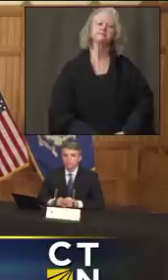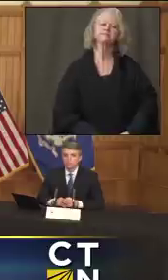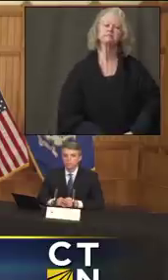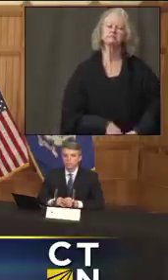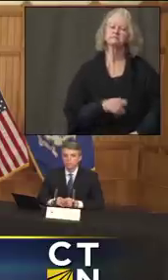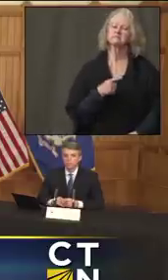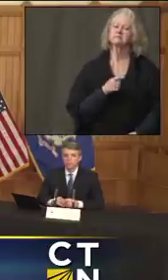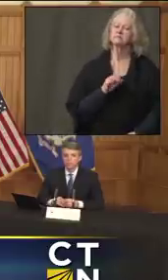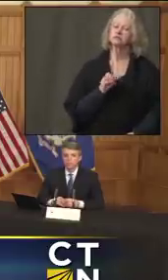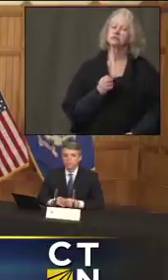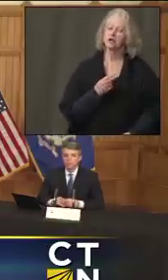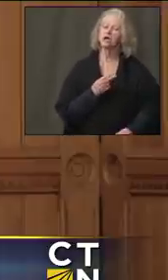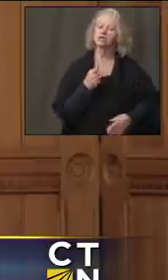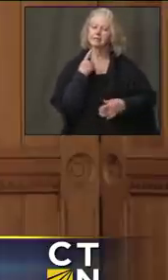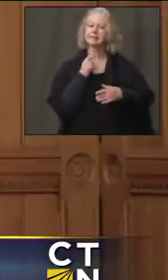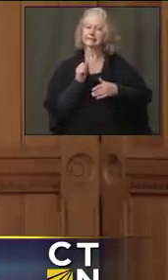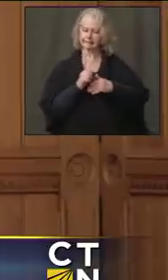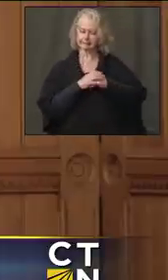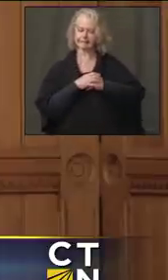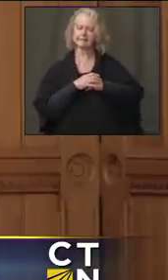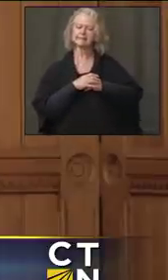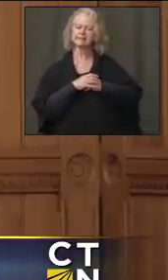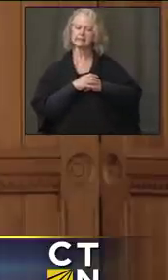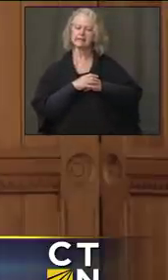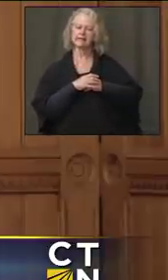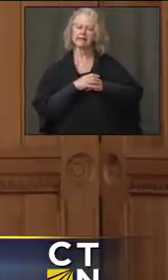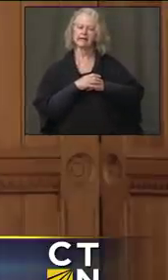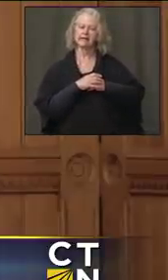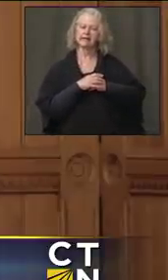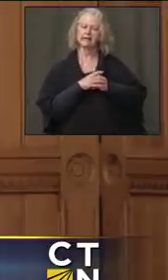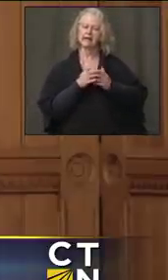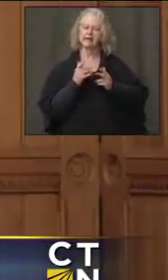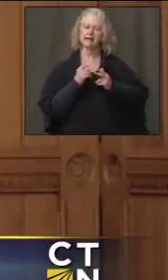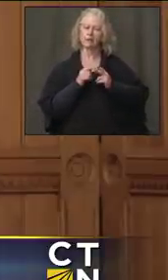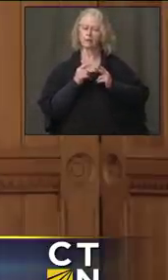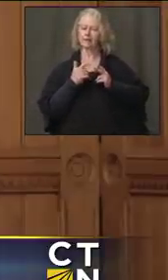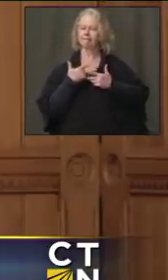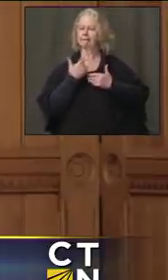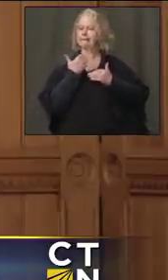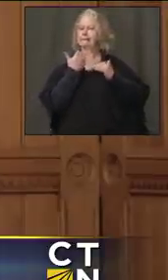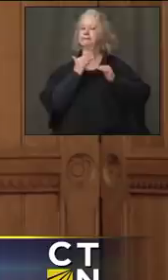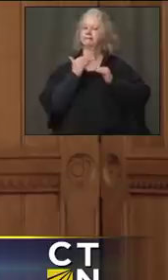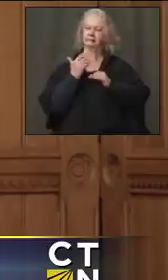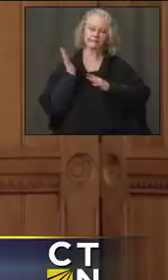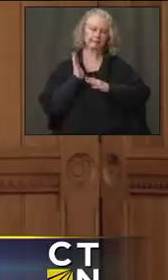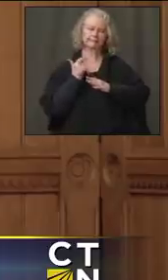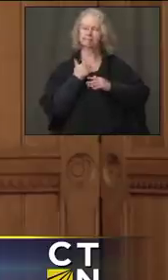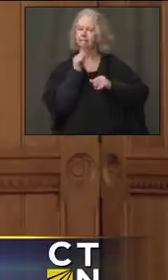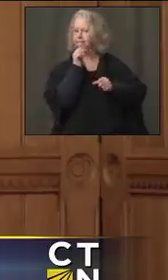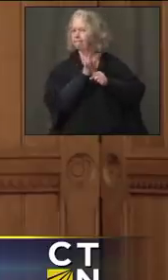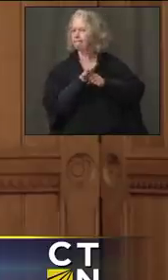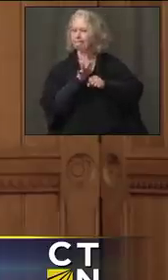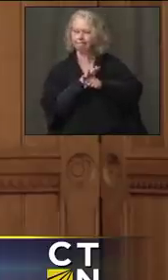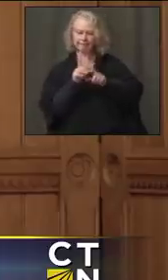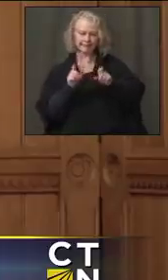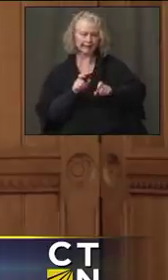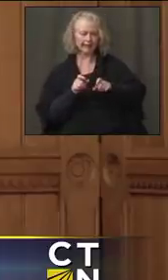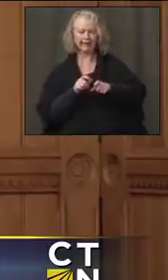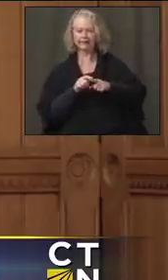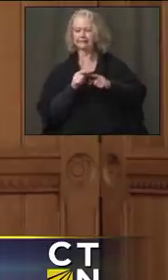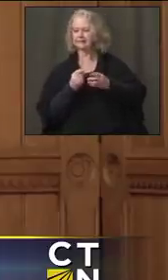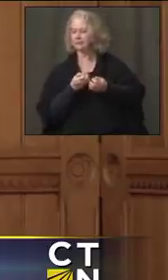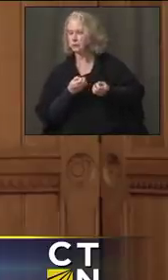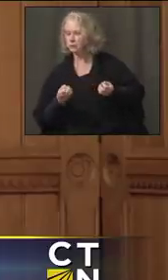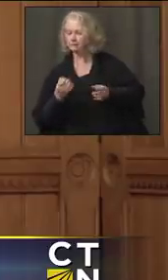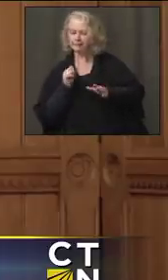Sure. So we have been constrained since the beginning of this pandemic by test kits and supplies, and more recently we've started to get more